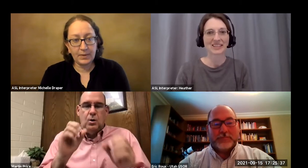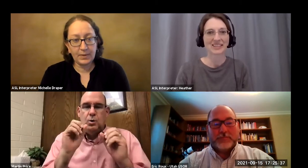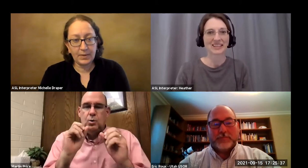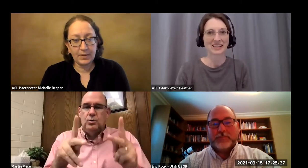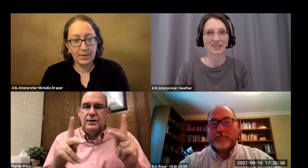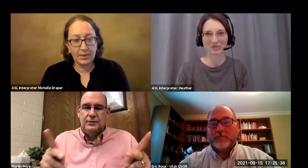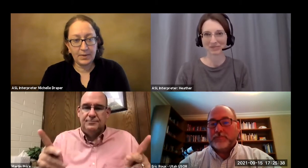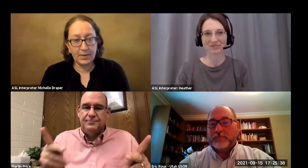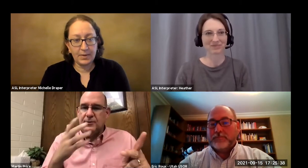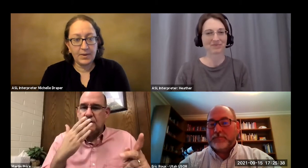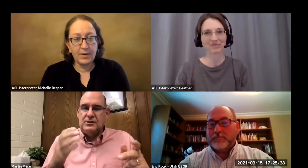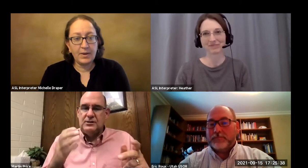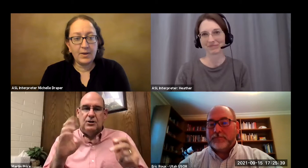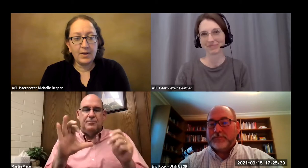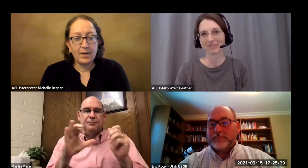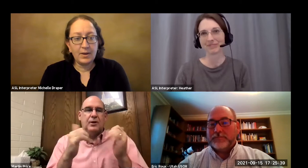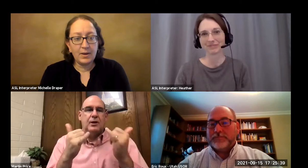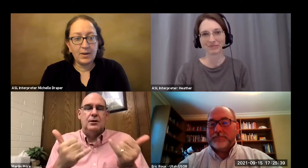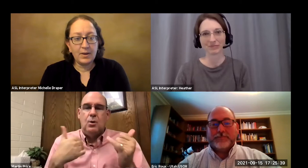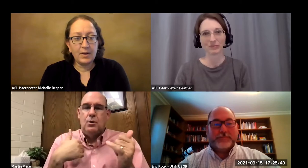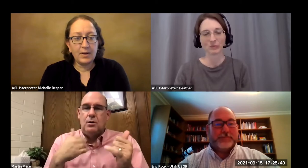And Eric says thank you.